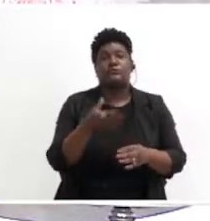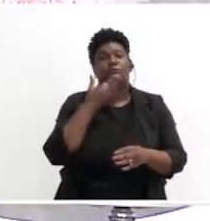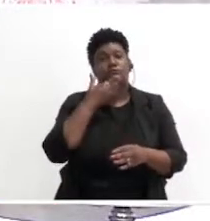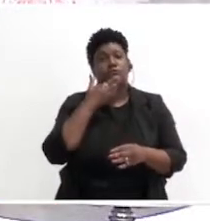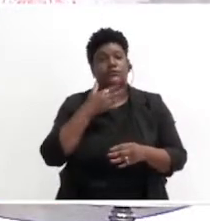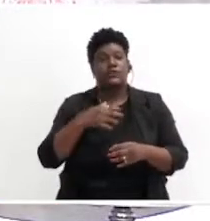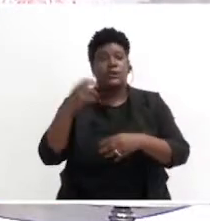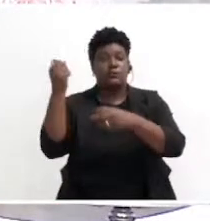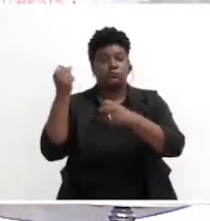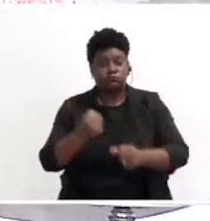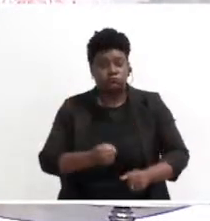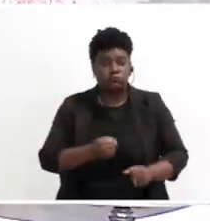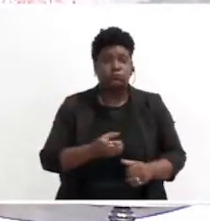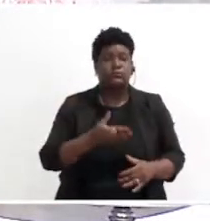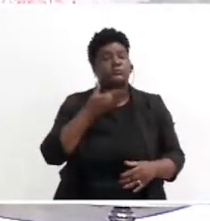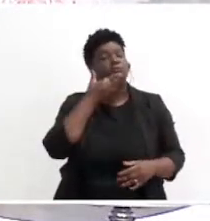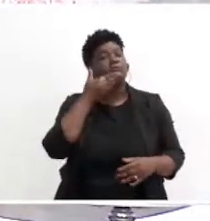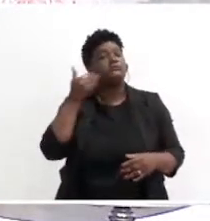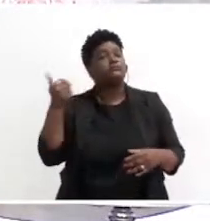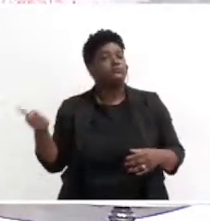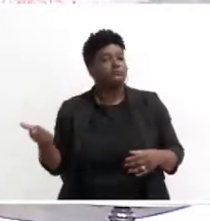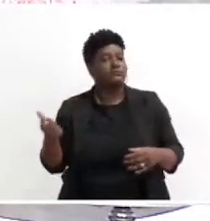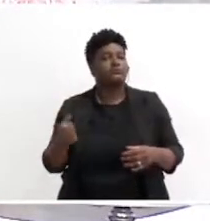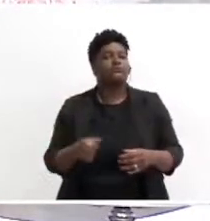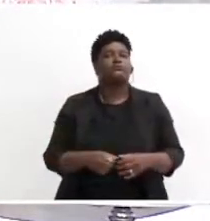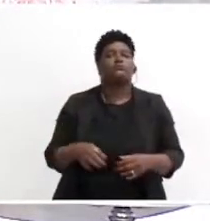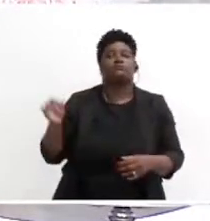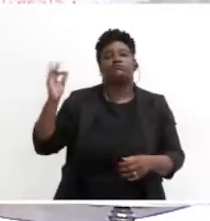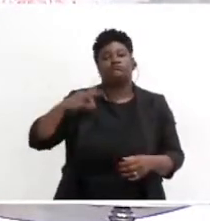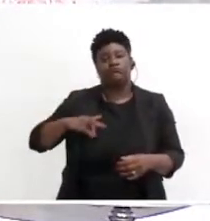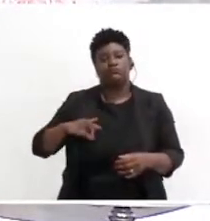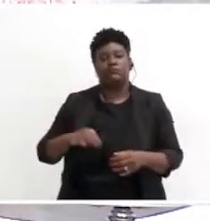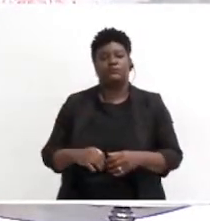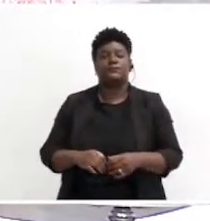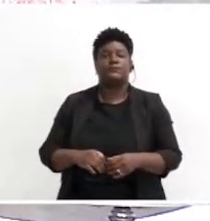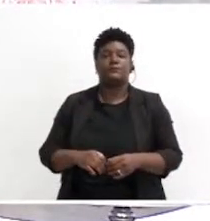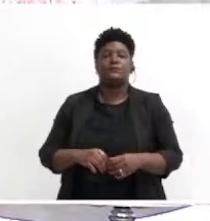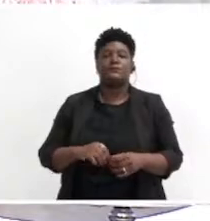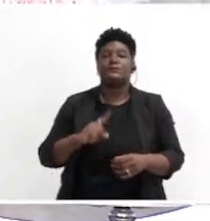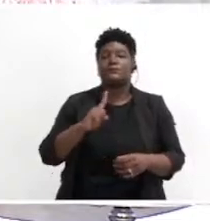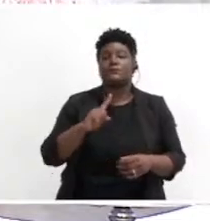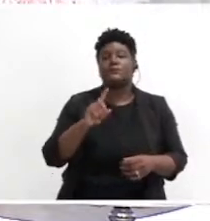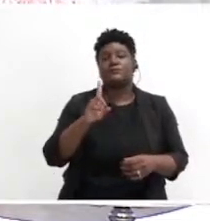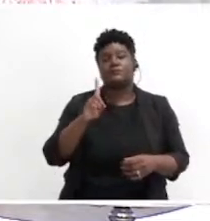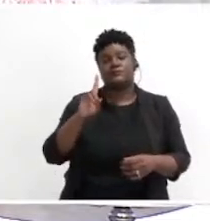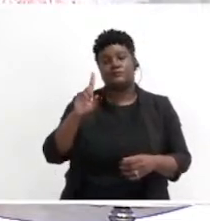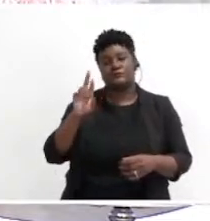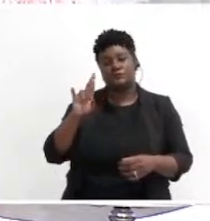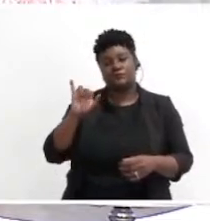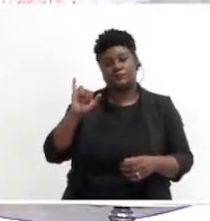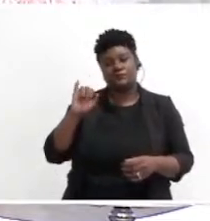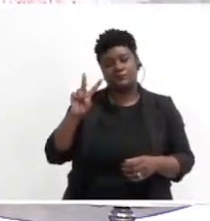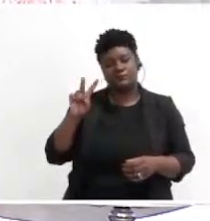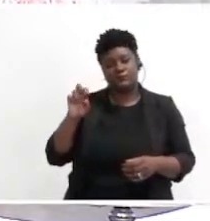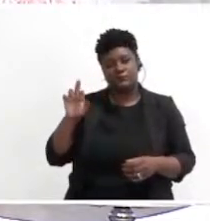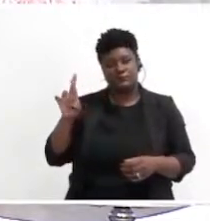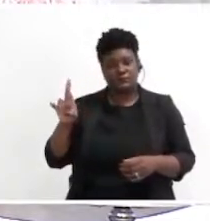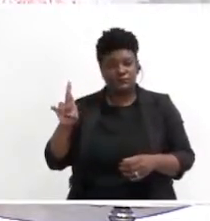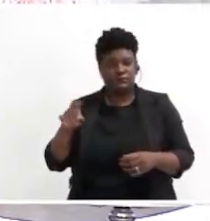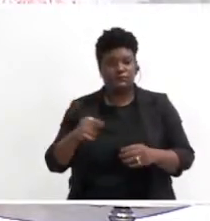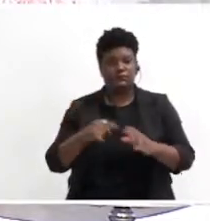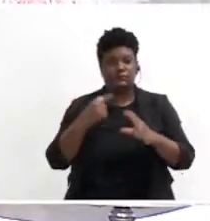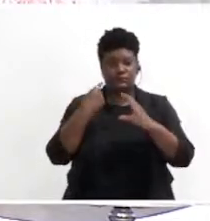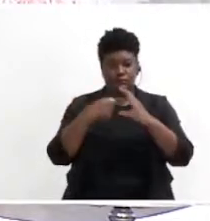a driver on a chip that needs to send a signal. If it has to send a signal a long ways, that driver has to take more